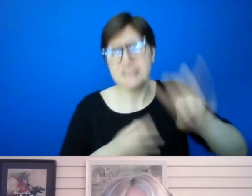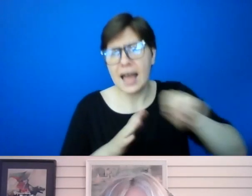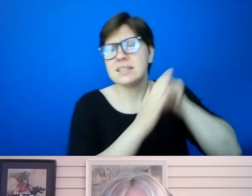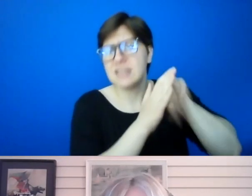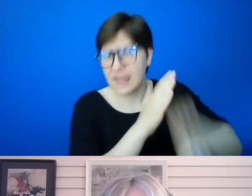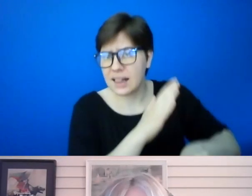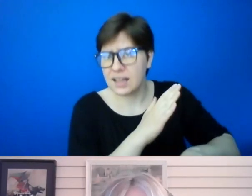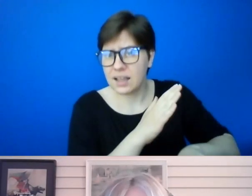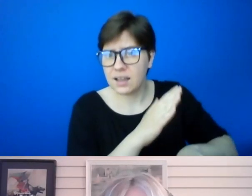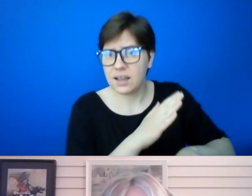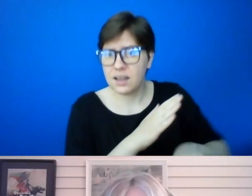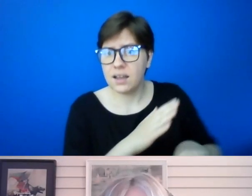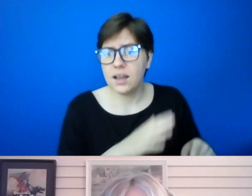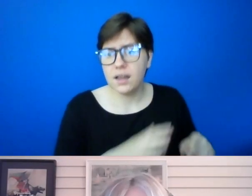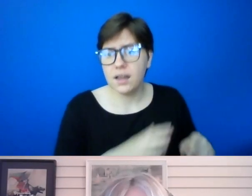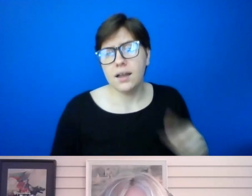know, that